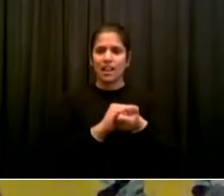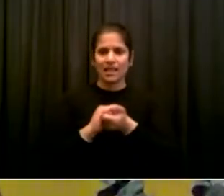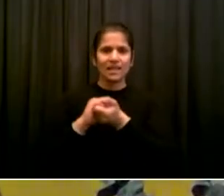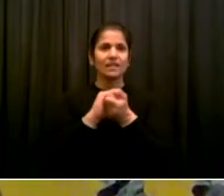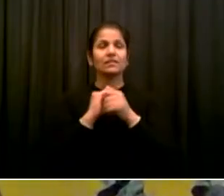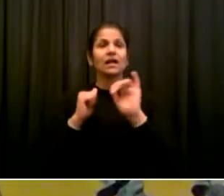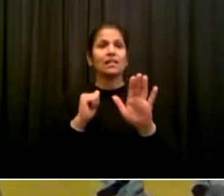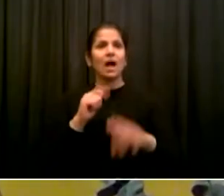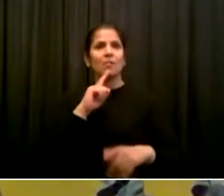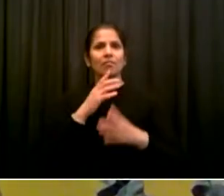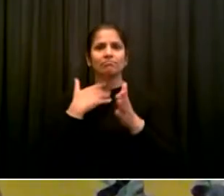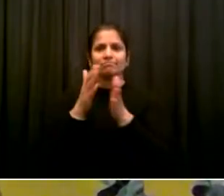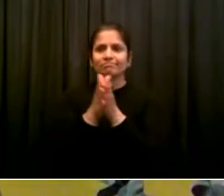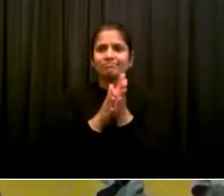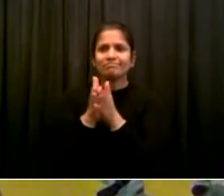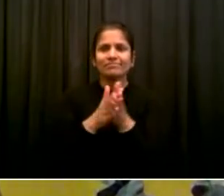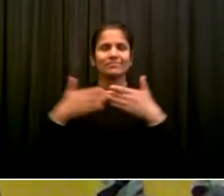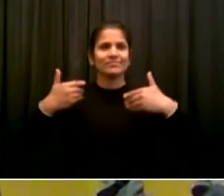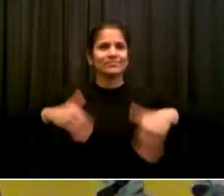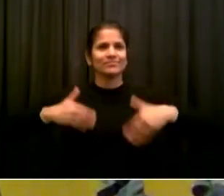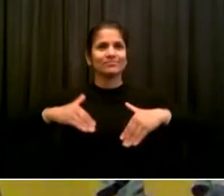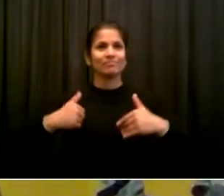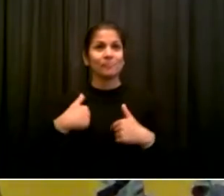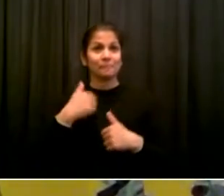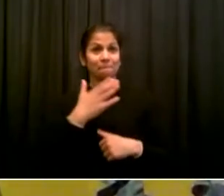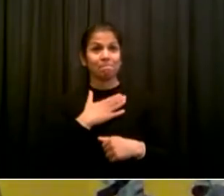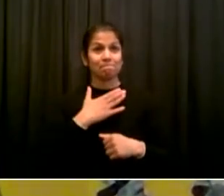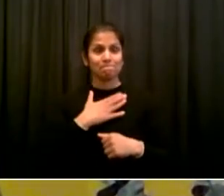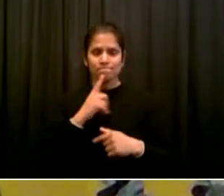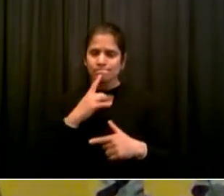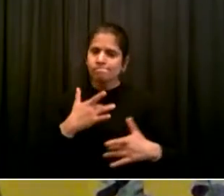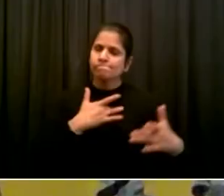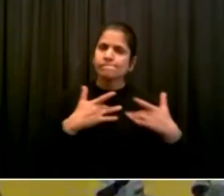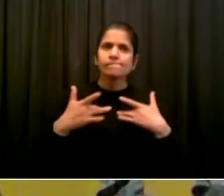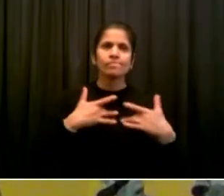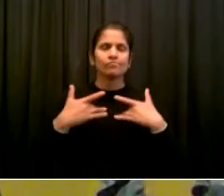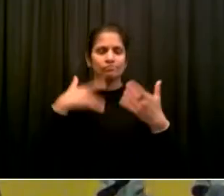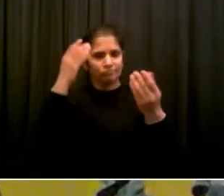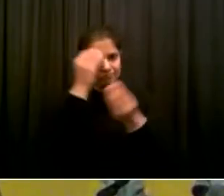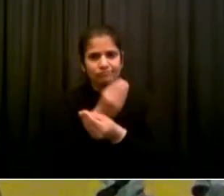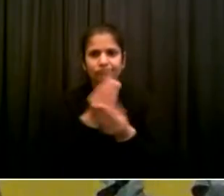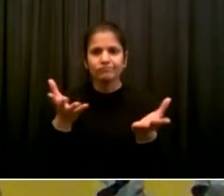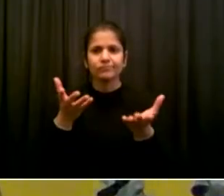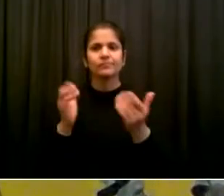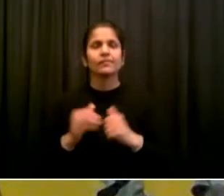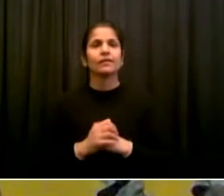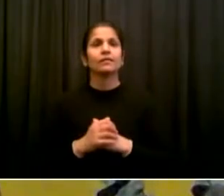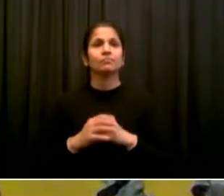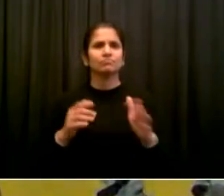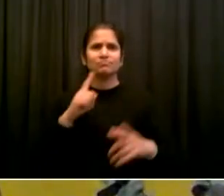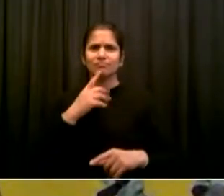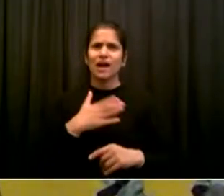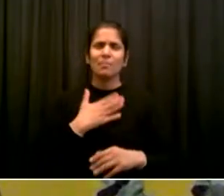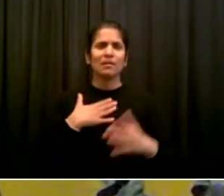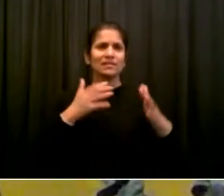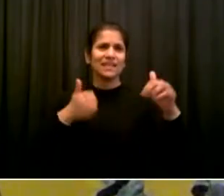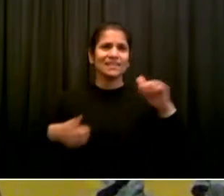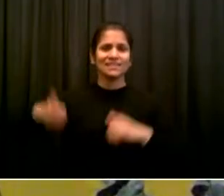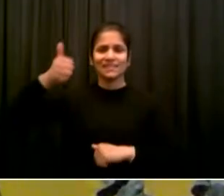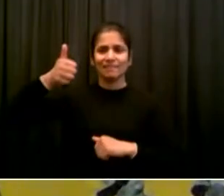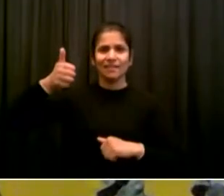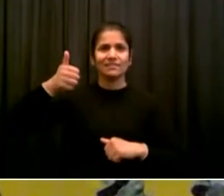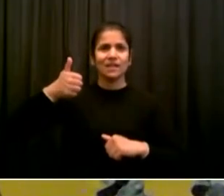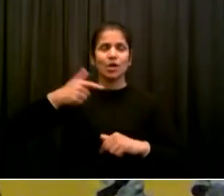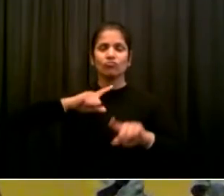as well as my concern. I was heartened that the executive order called on every locality to engage in an effort to hear from their communities